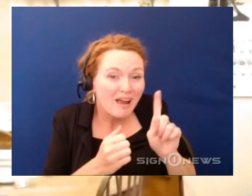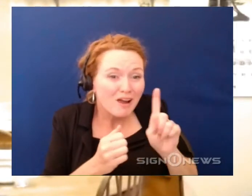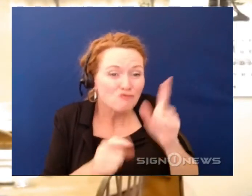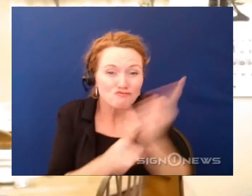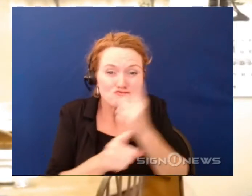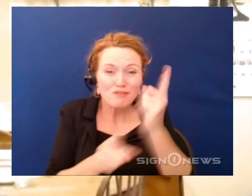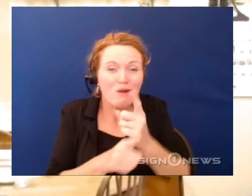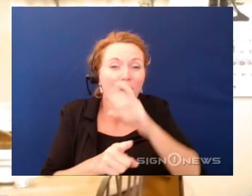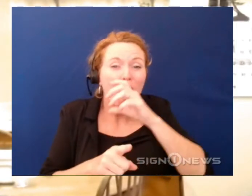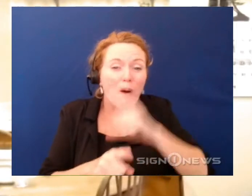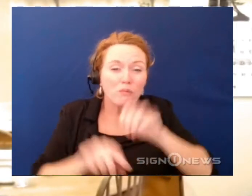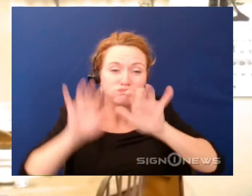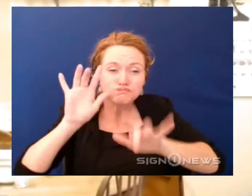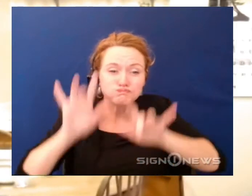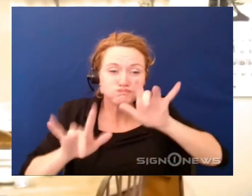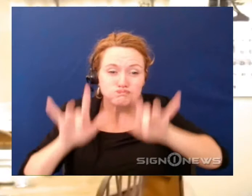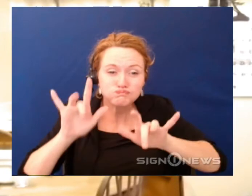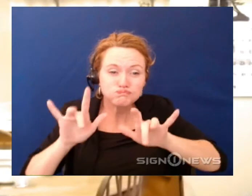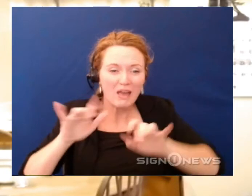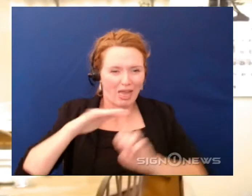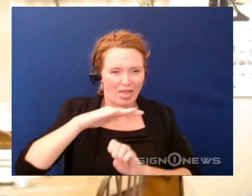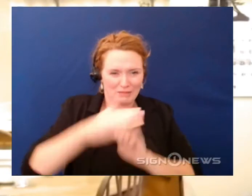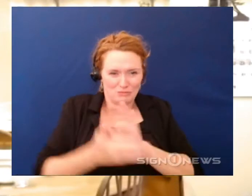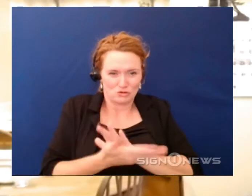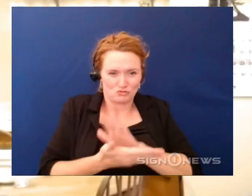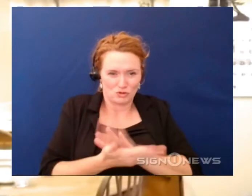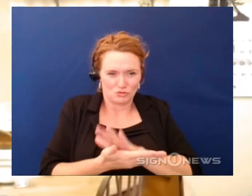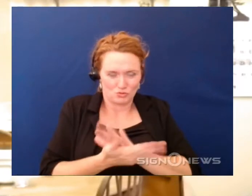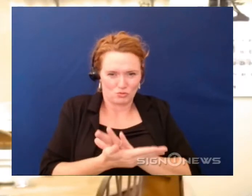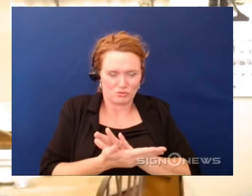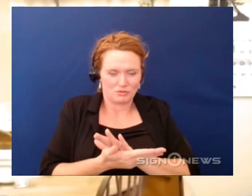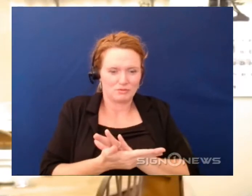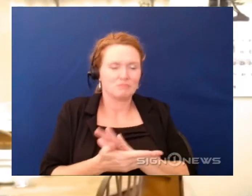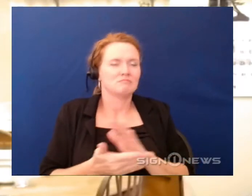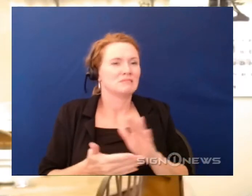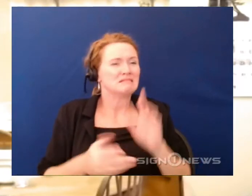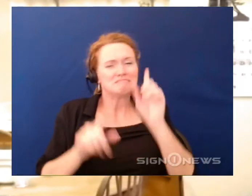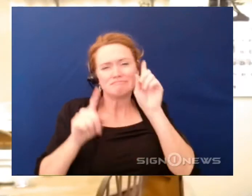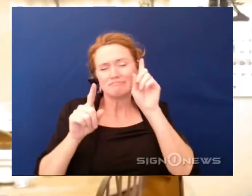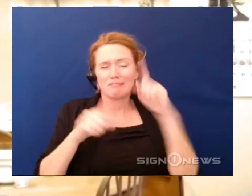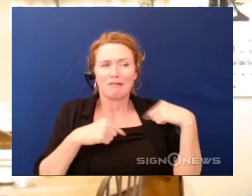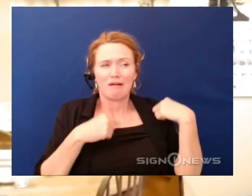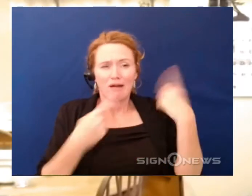elementary school. After that, I have had numerous devices that